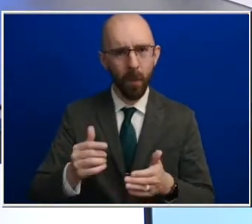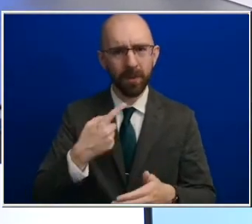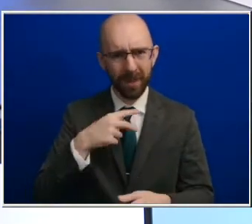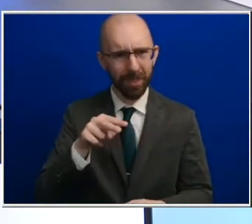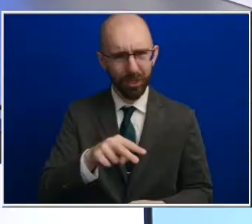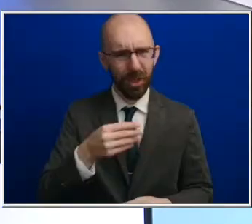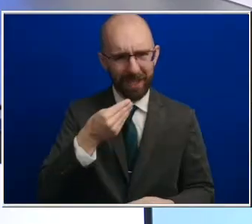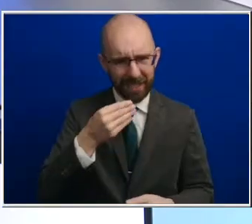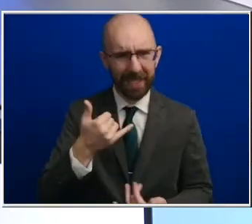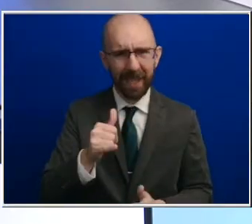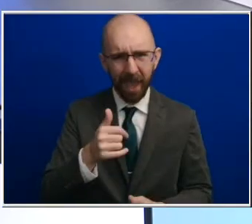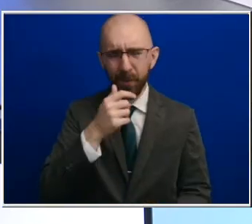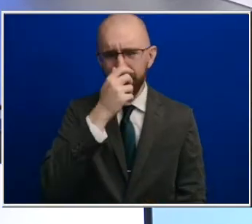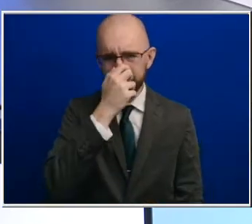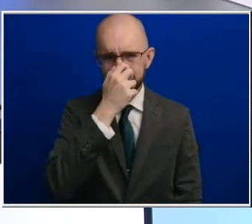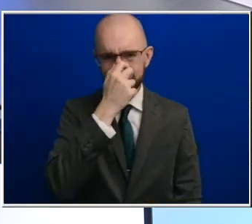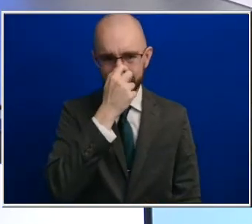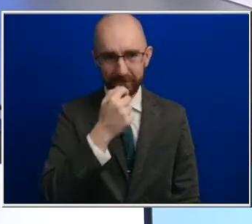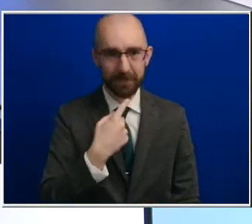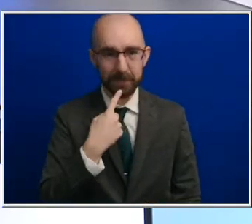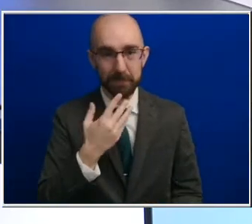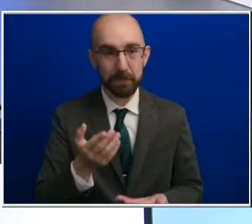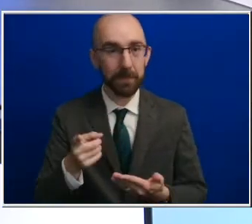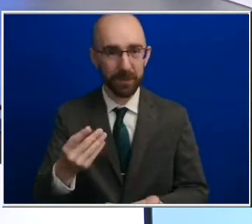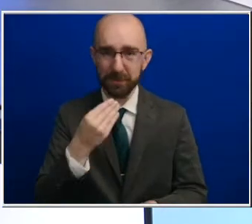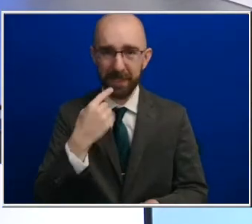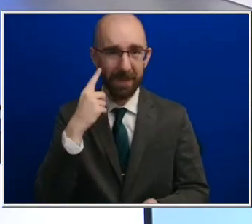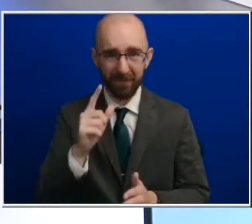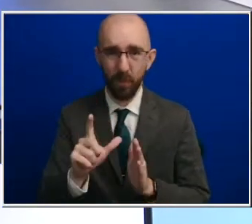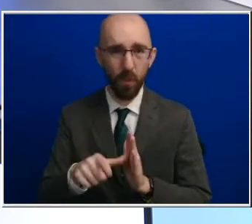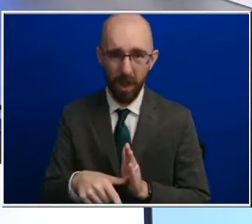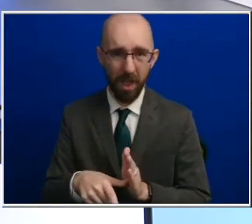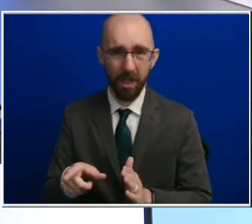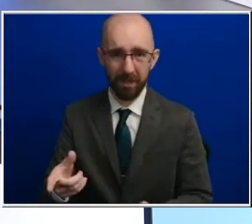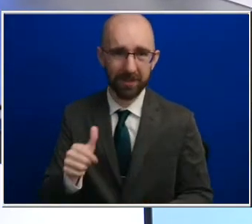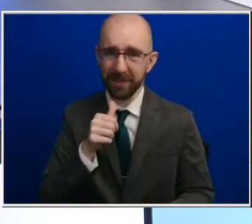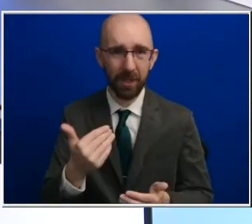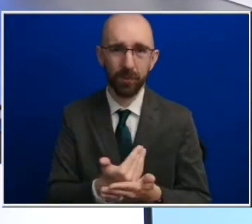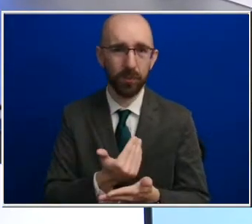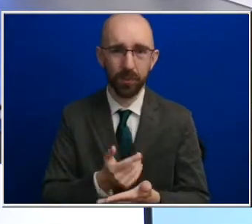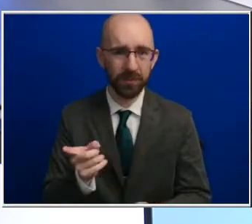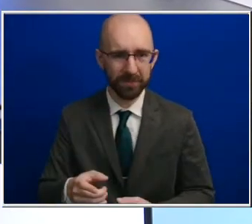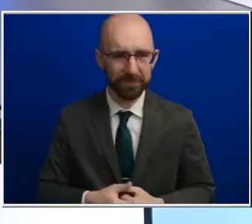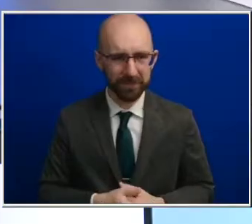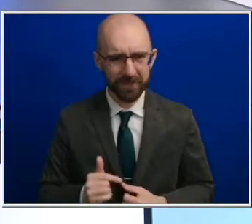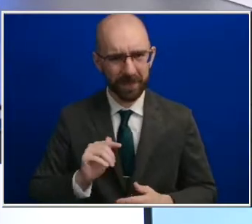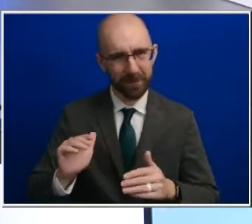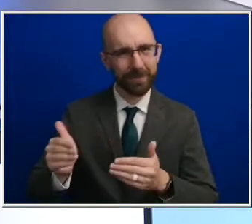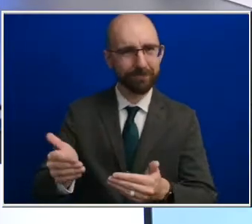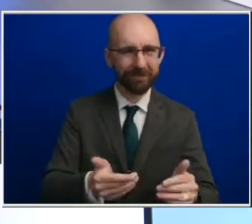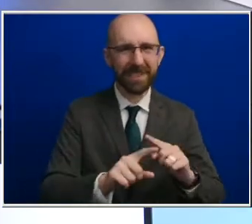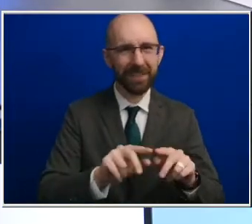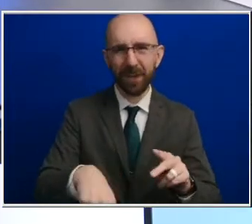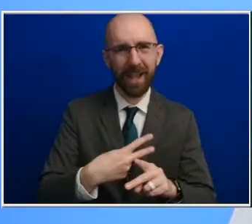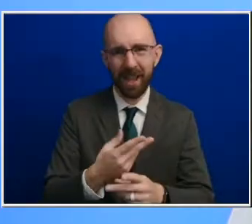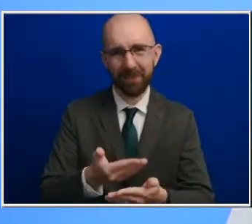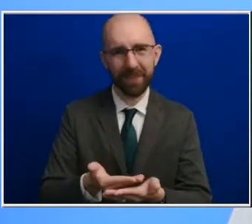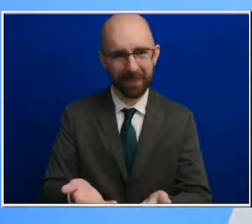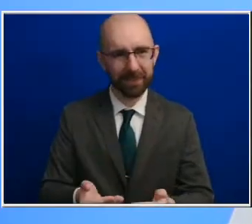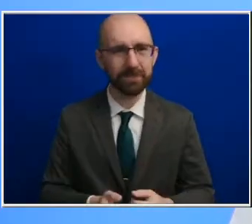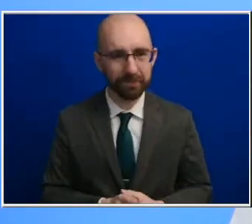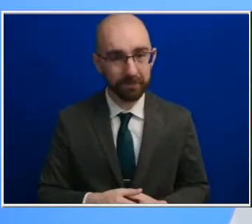like, yeah, maybe she's been eating that for a while. So we introduced our kids to all sorts of stuff. Absolutely. Diverse